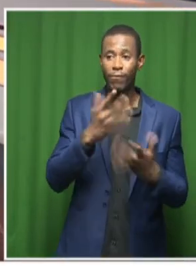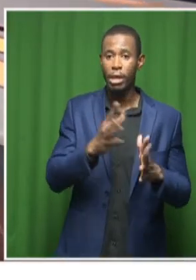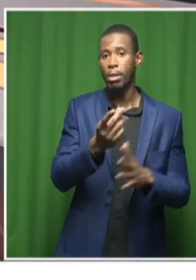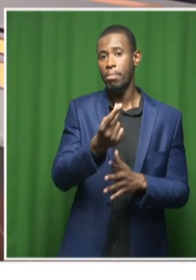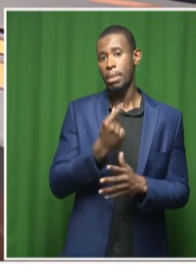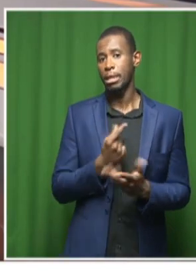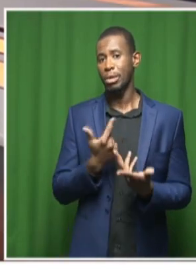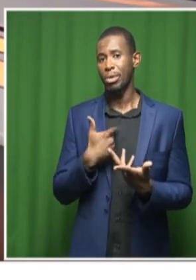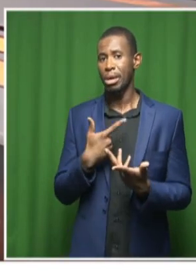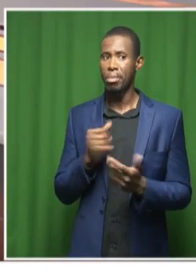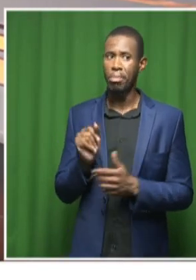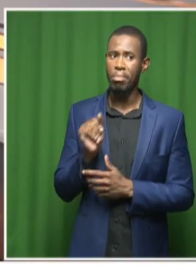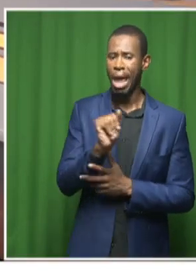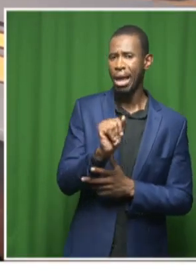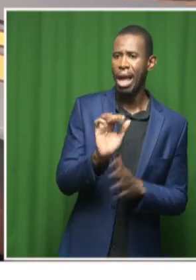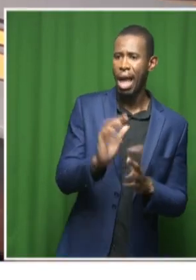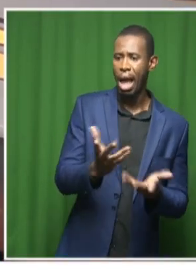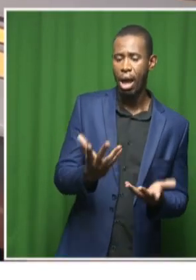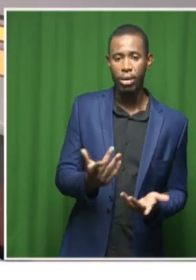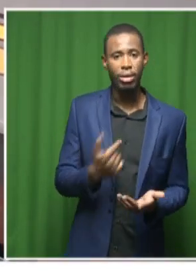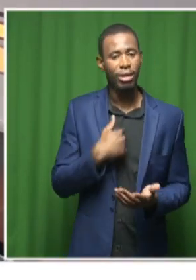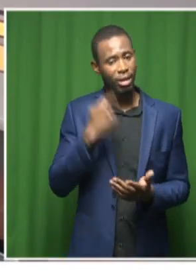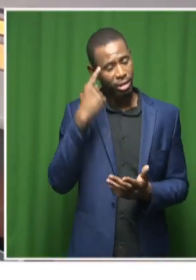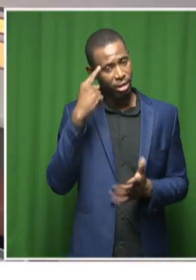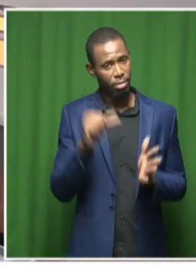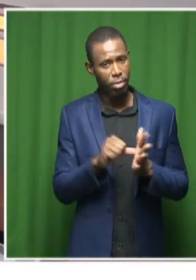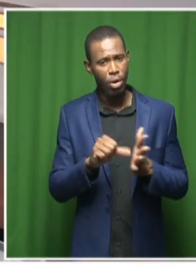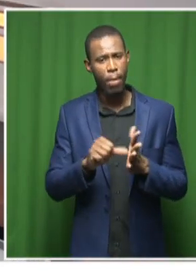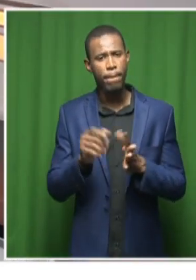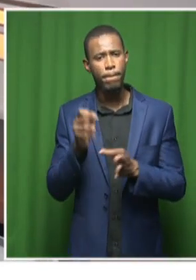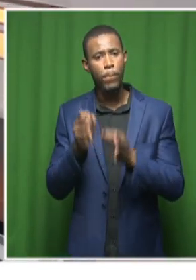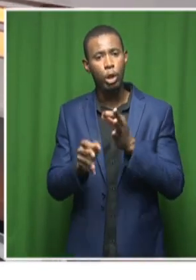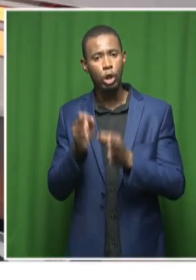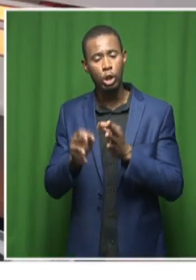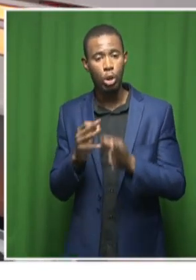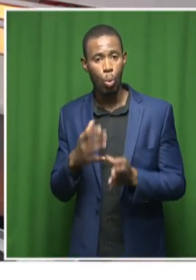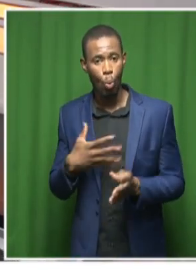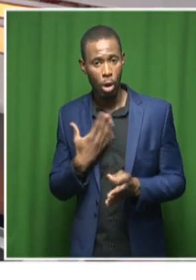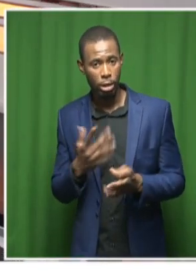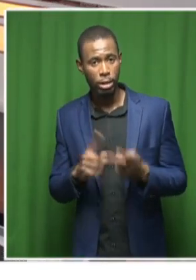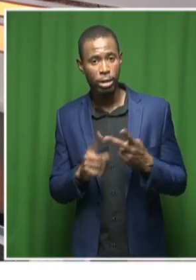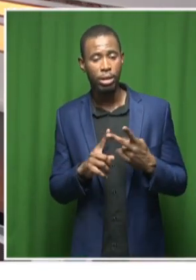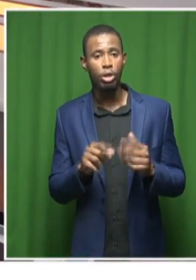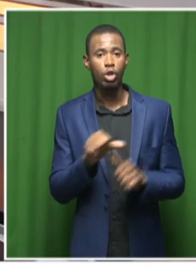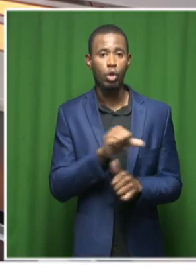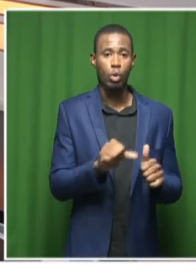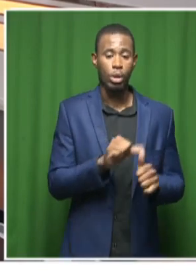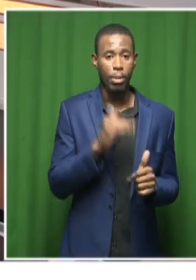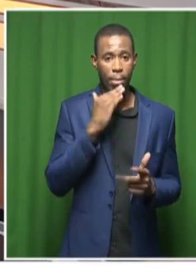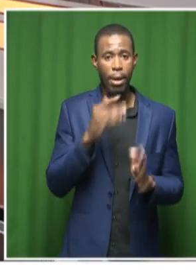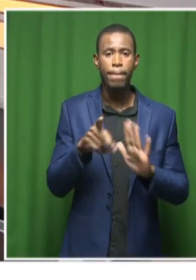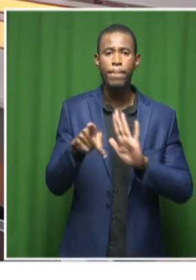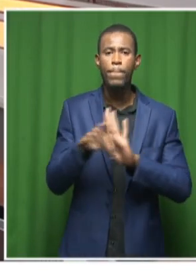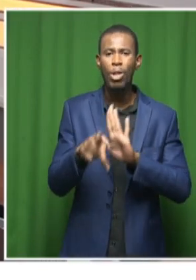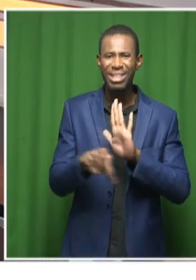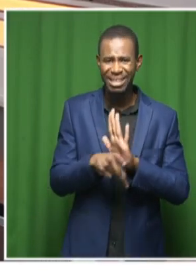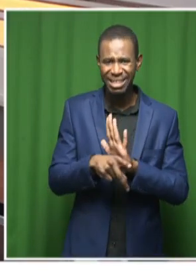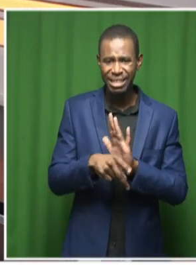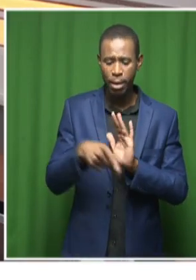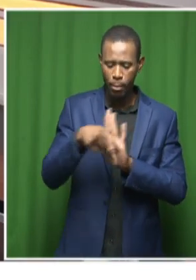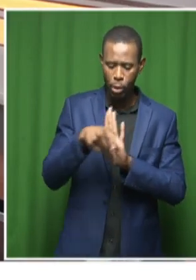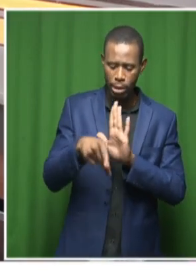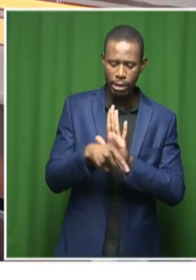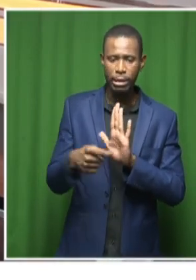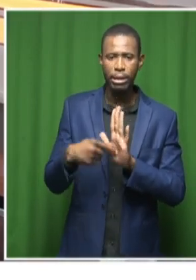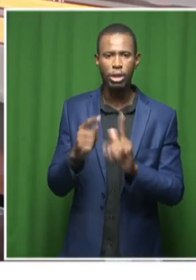policy perspective. I think secondly, political will. Enabling policies, more